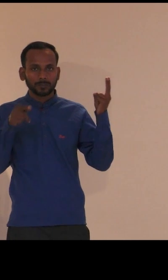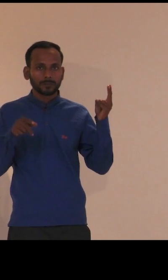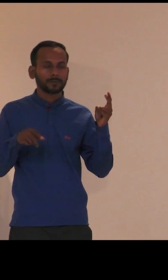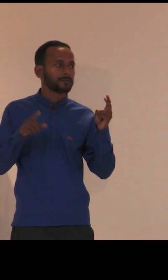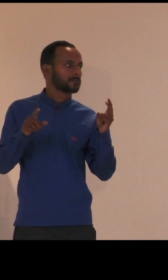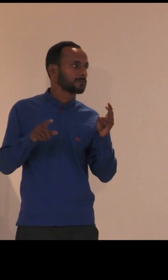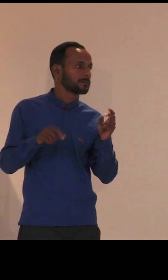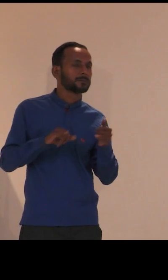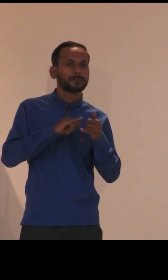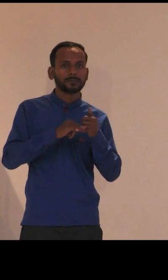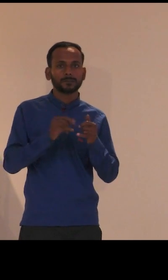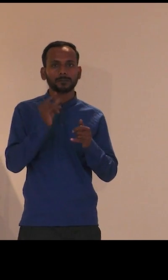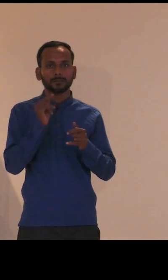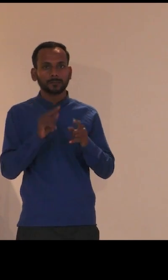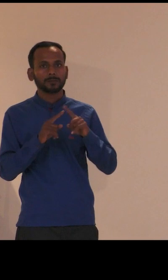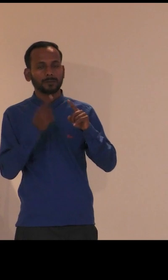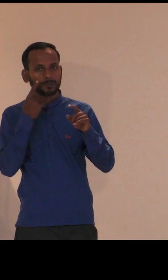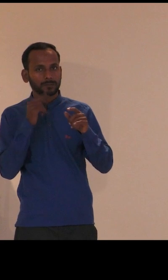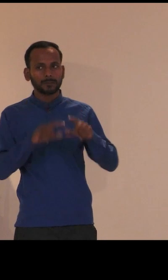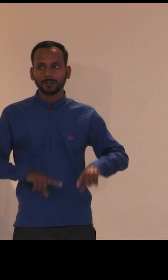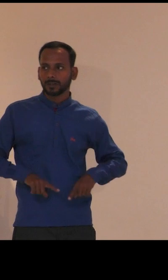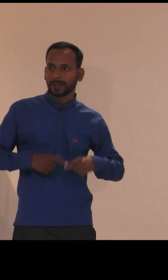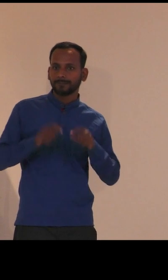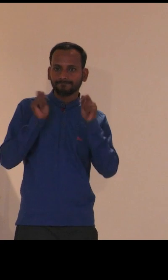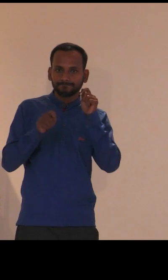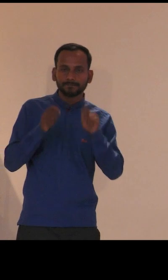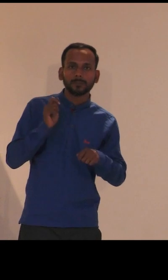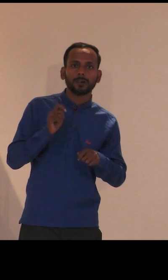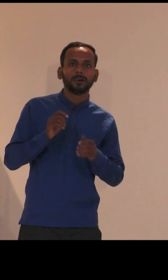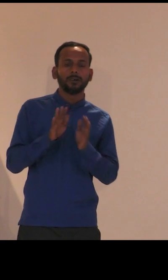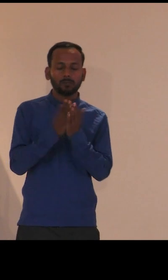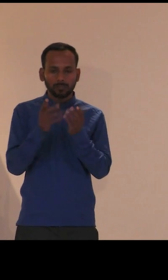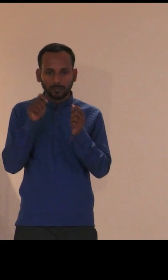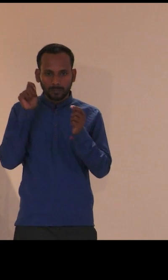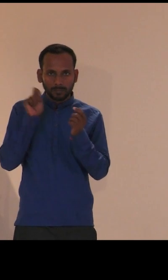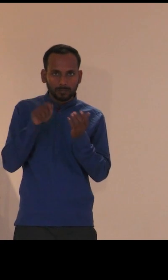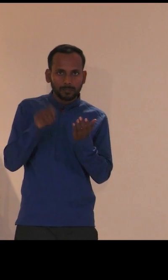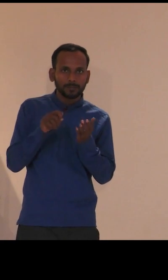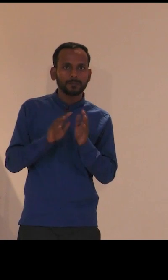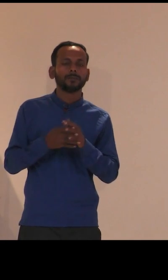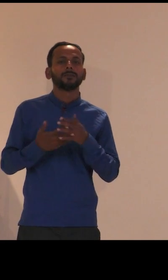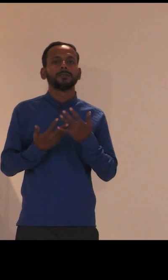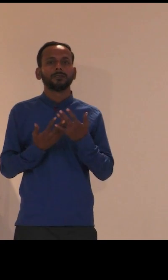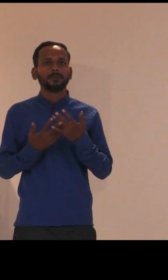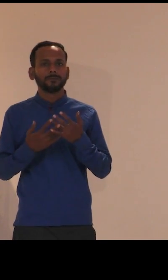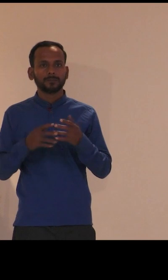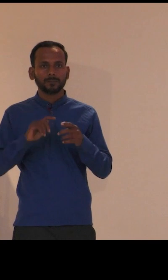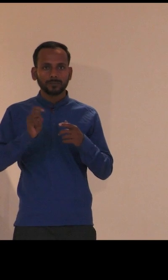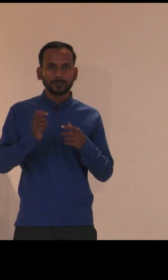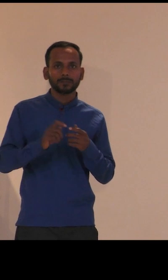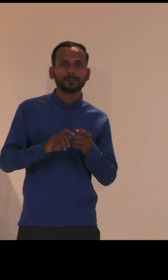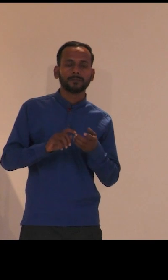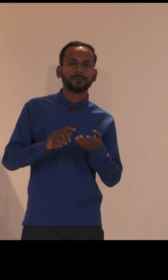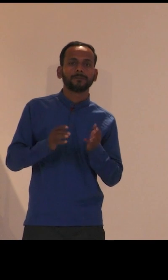food justice, education justice, and accessibility to the facilities which, the 10%